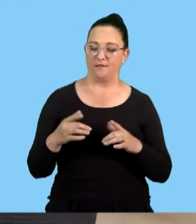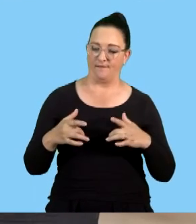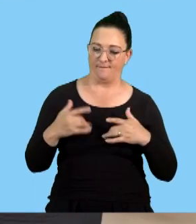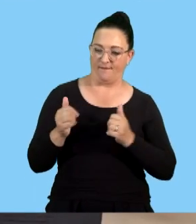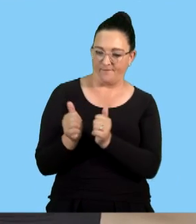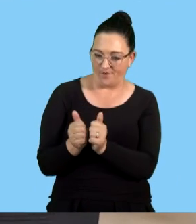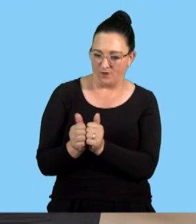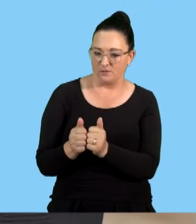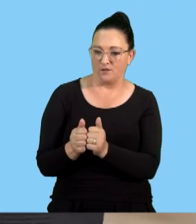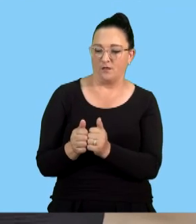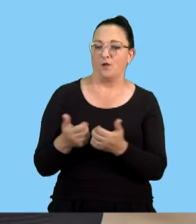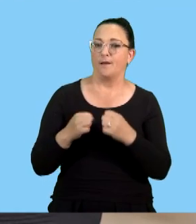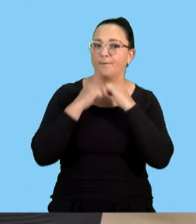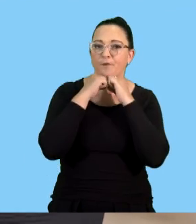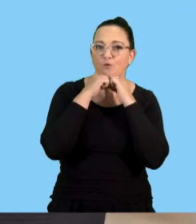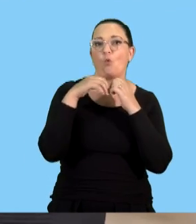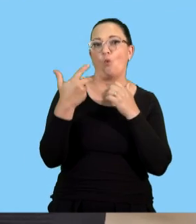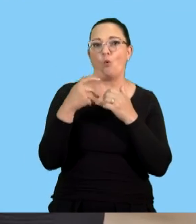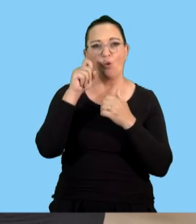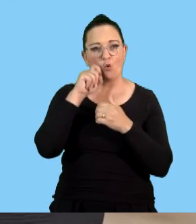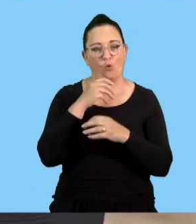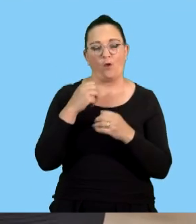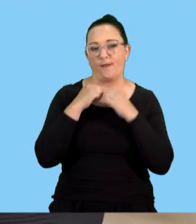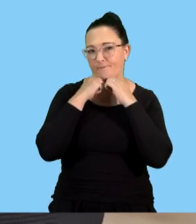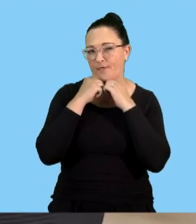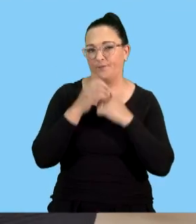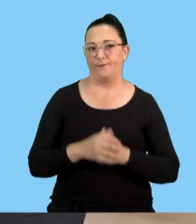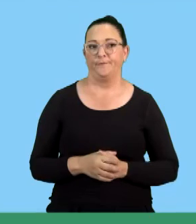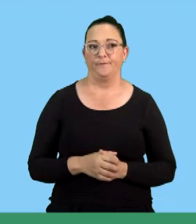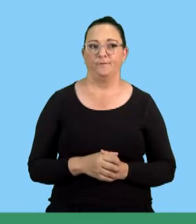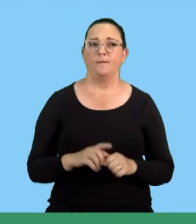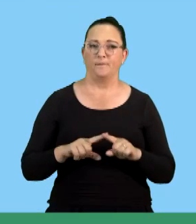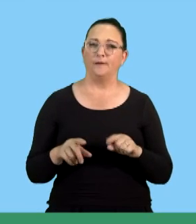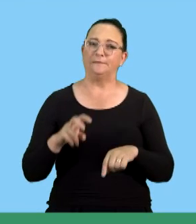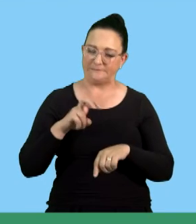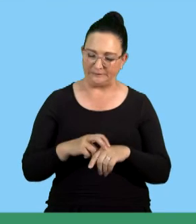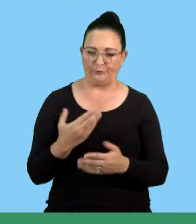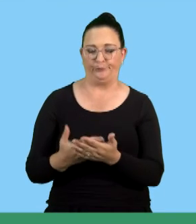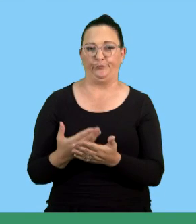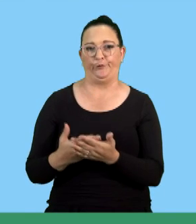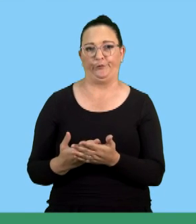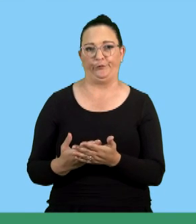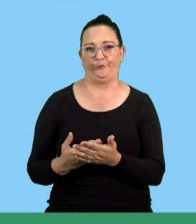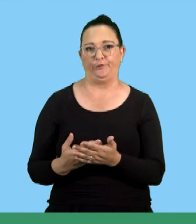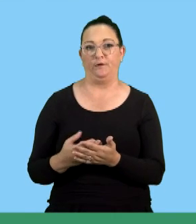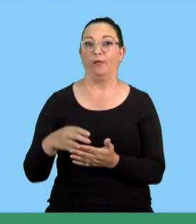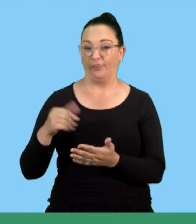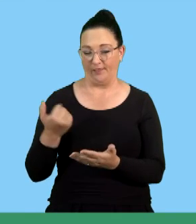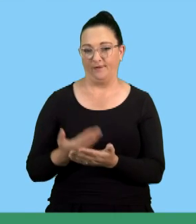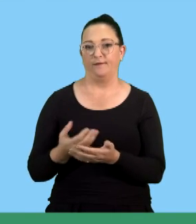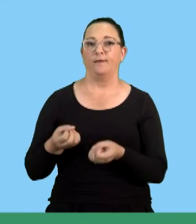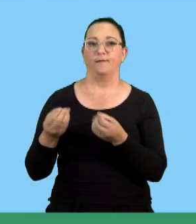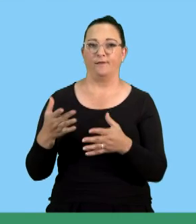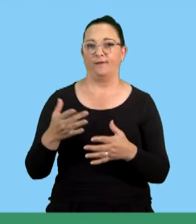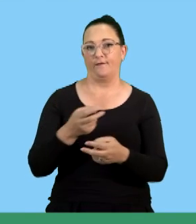life partner, your parent, or your grandparent. An employer may require reasonable proof before granting this type of